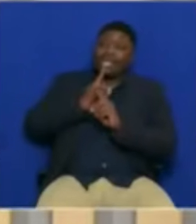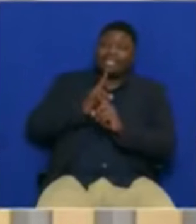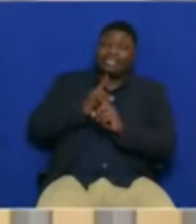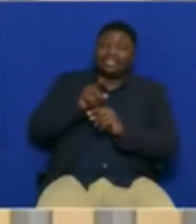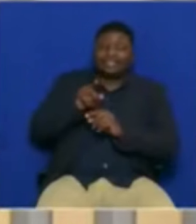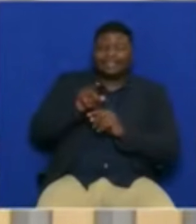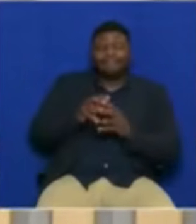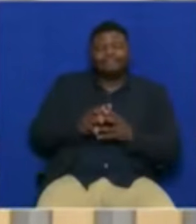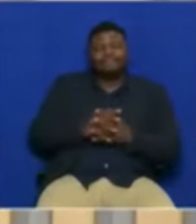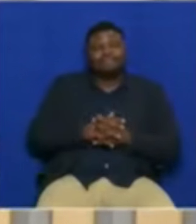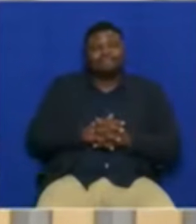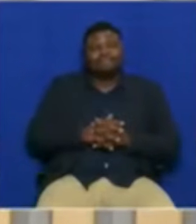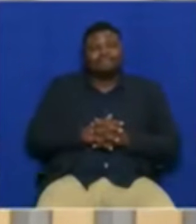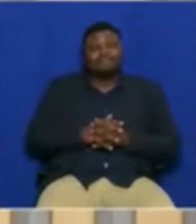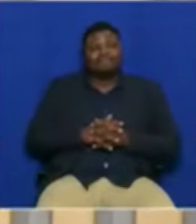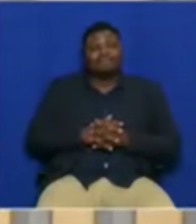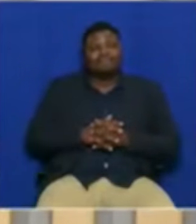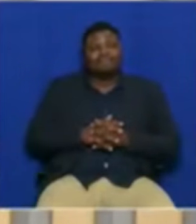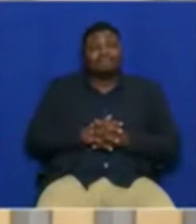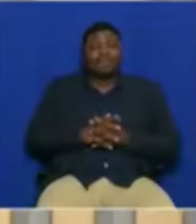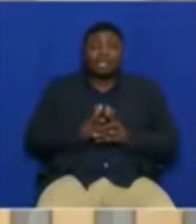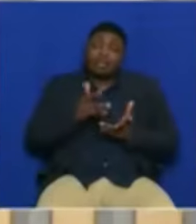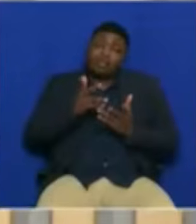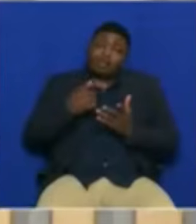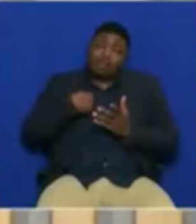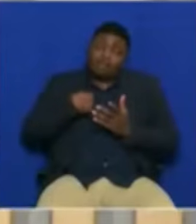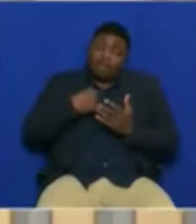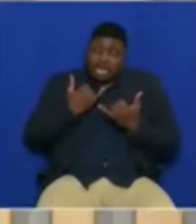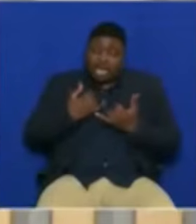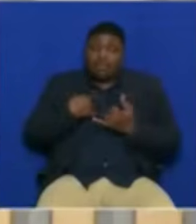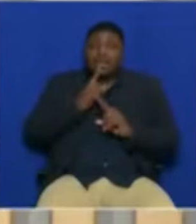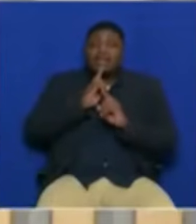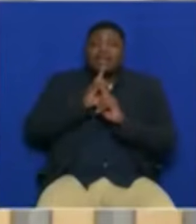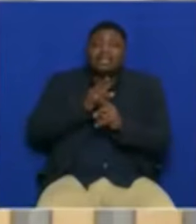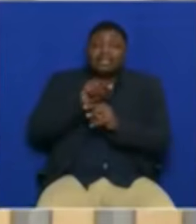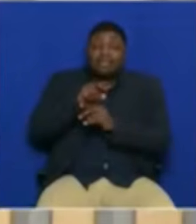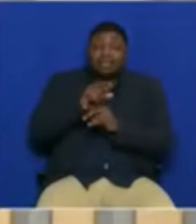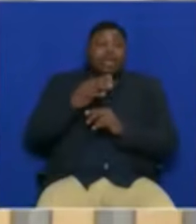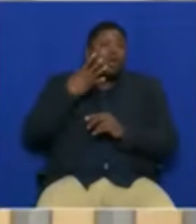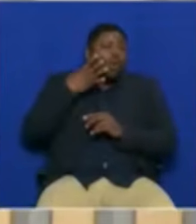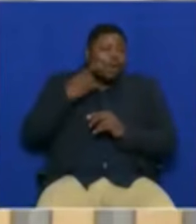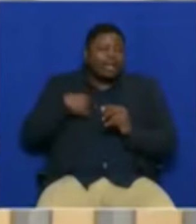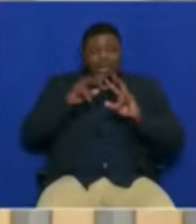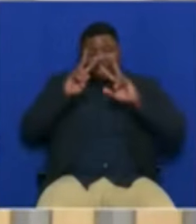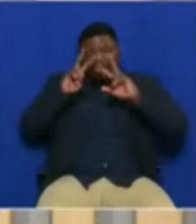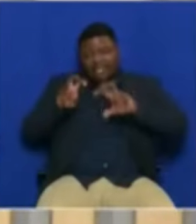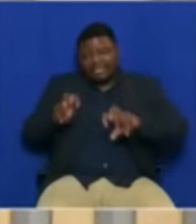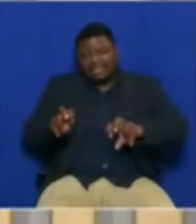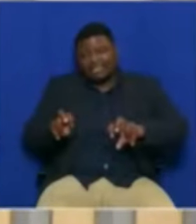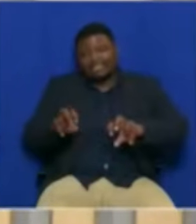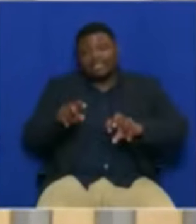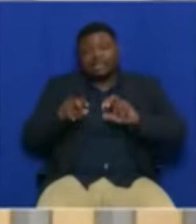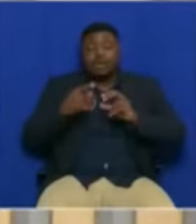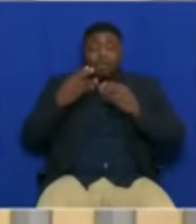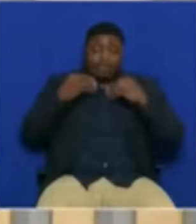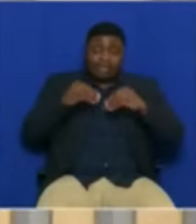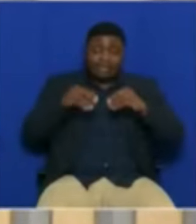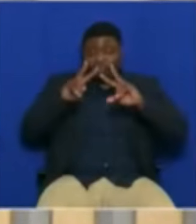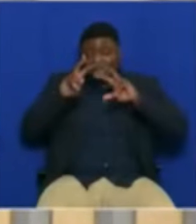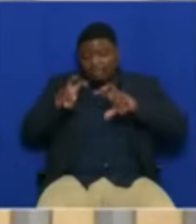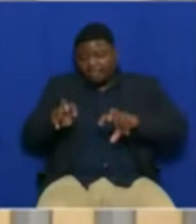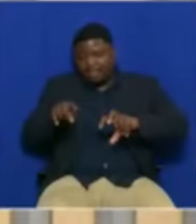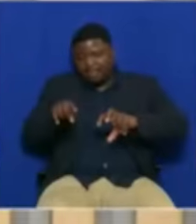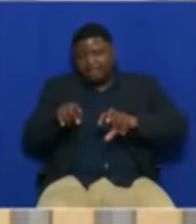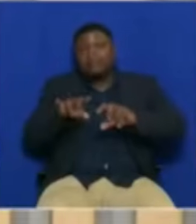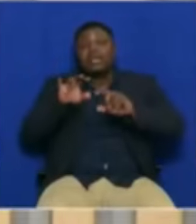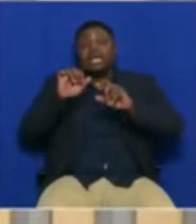it's as I answered now, that during the course of the investigation, Commissioner, that we found that there was corruption with the